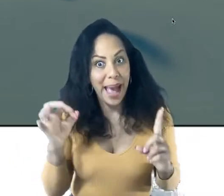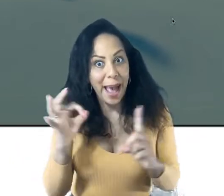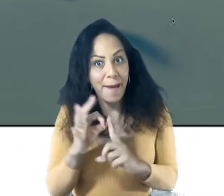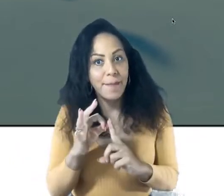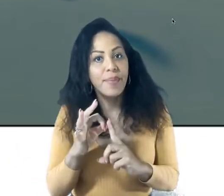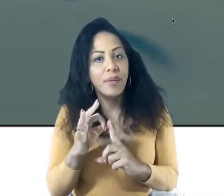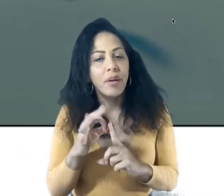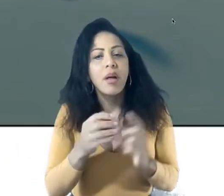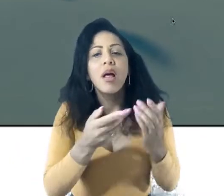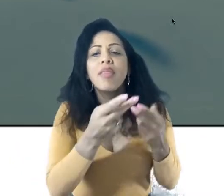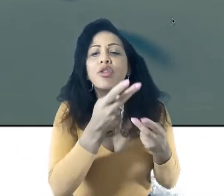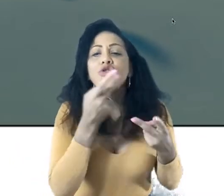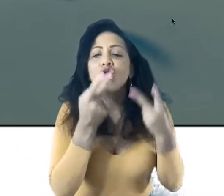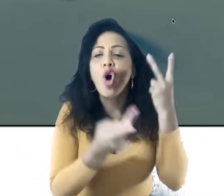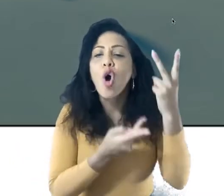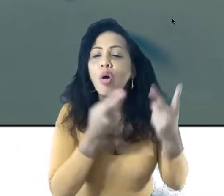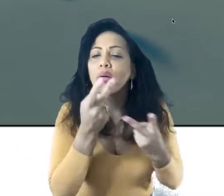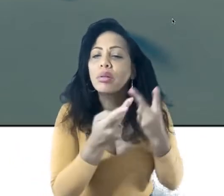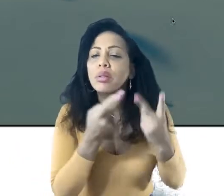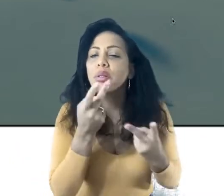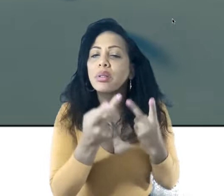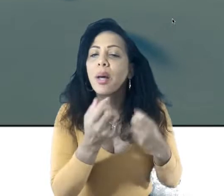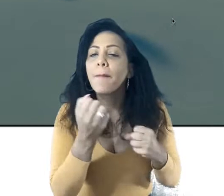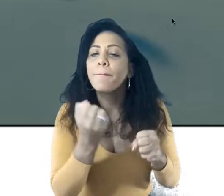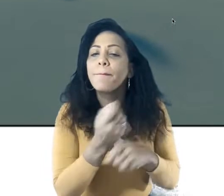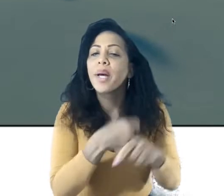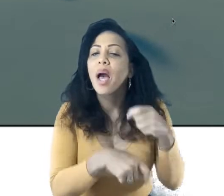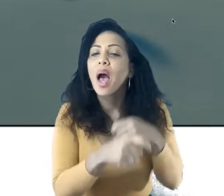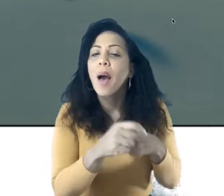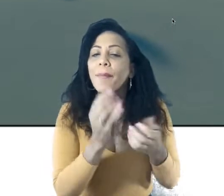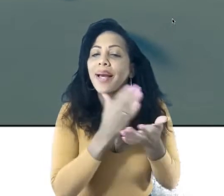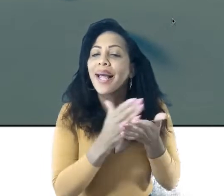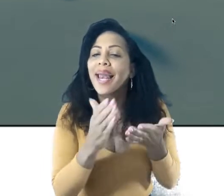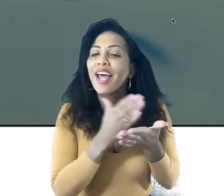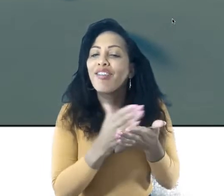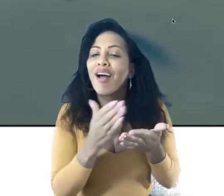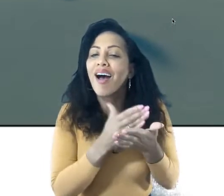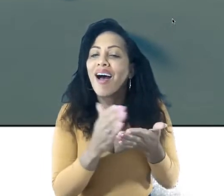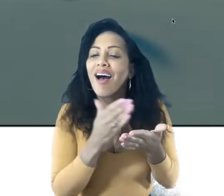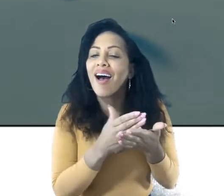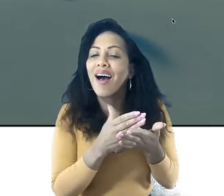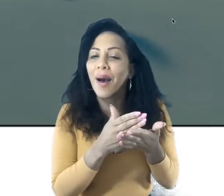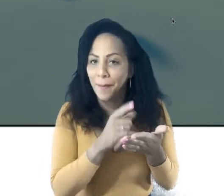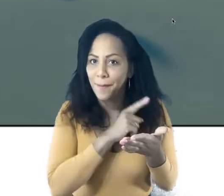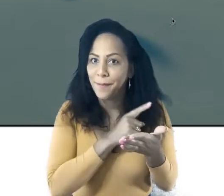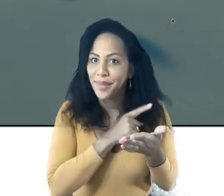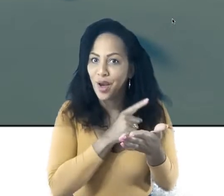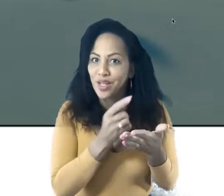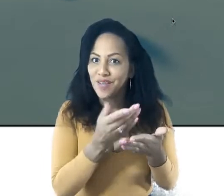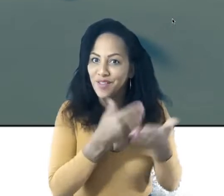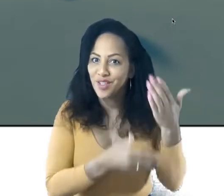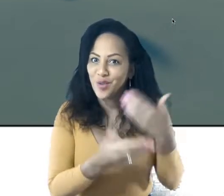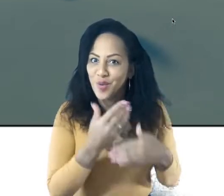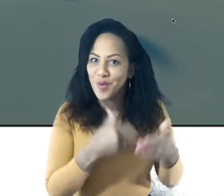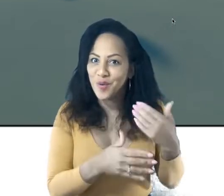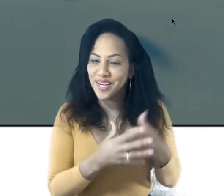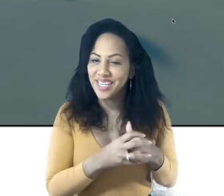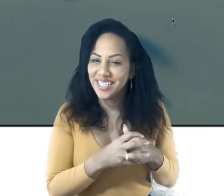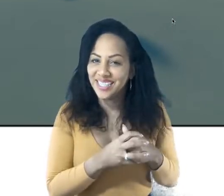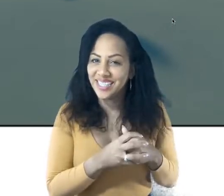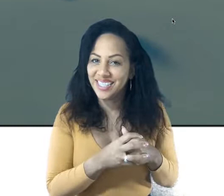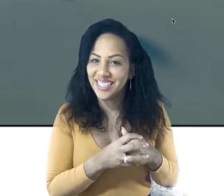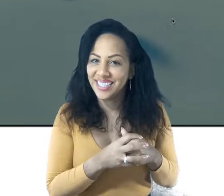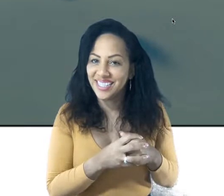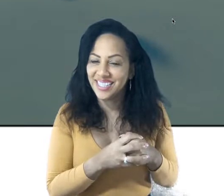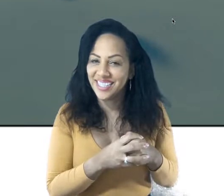kind of illustrated more by, you know, the stories themselves. And I was very intent on capturing some